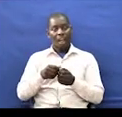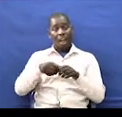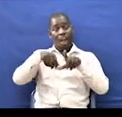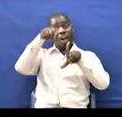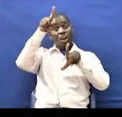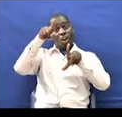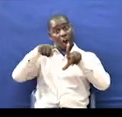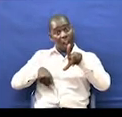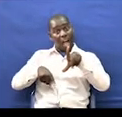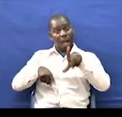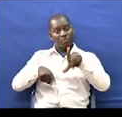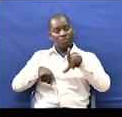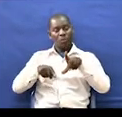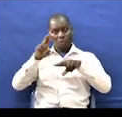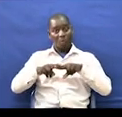calculation.